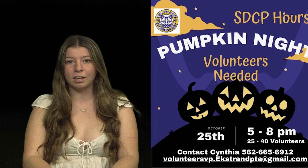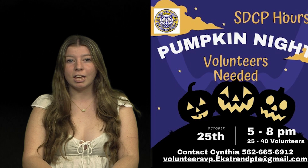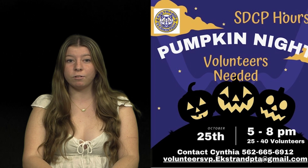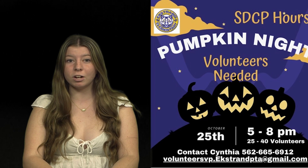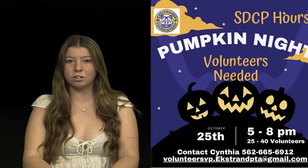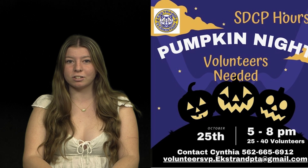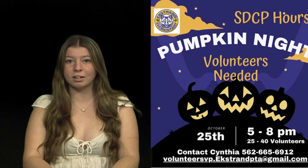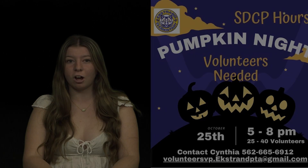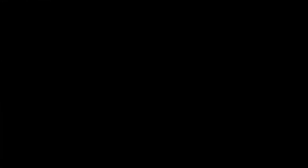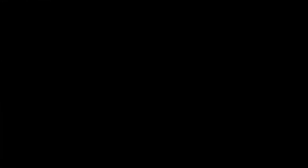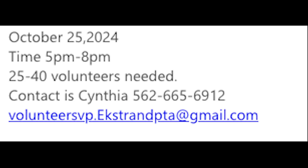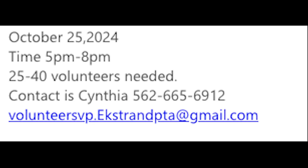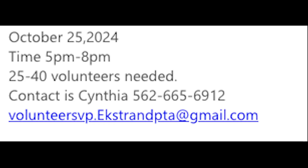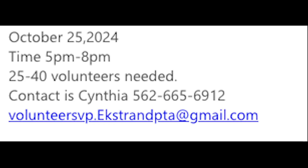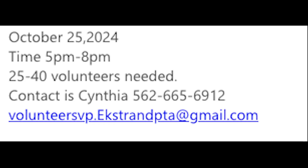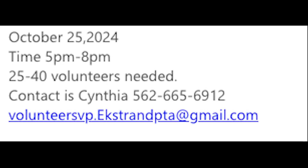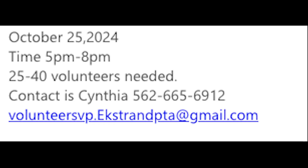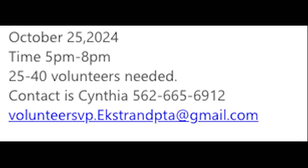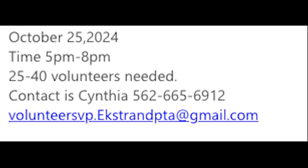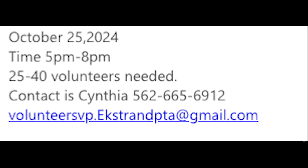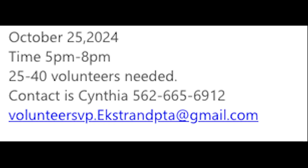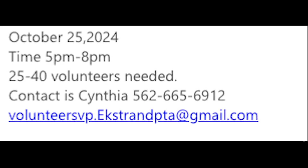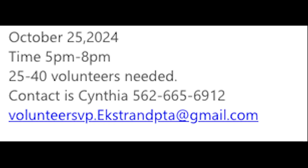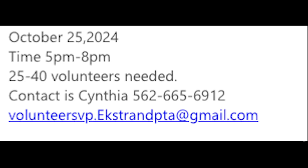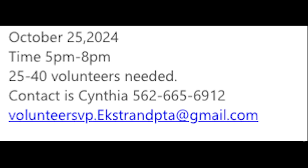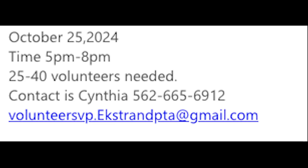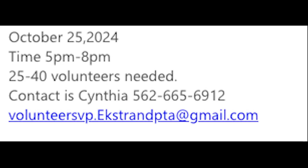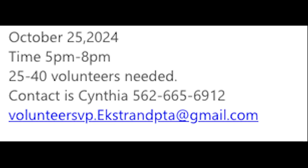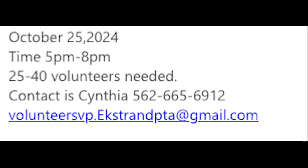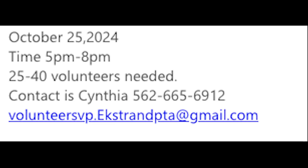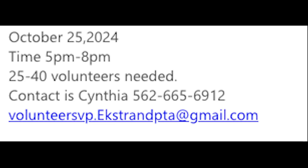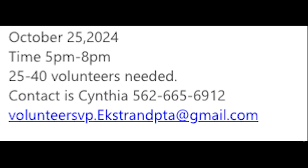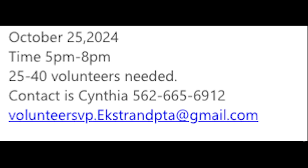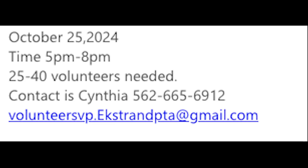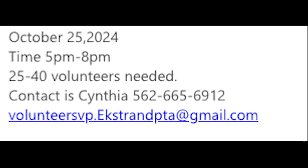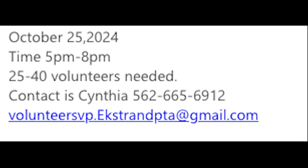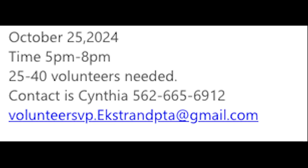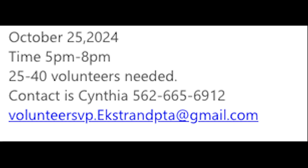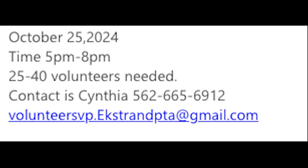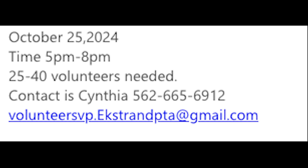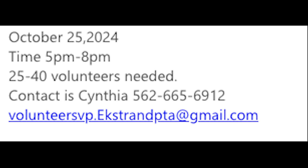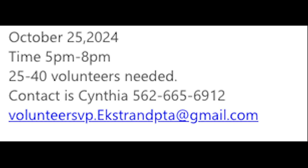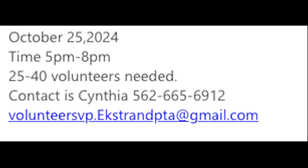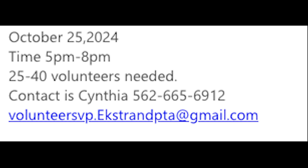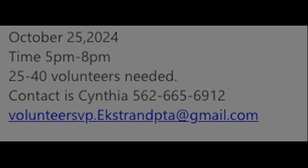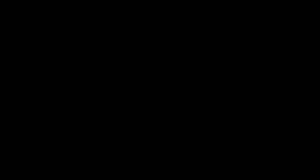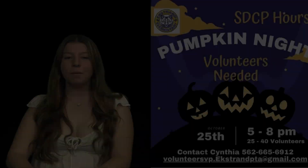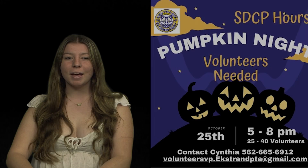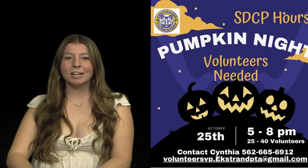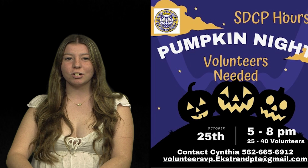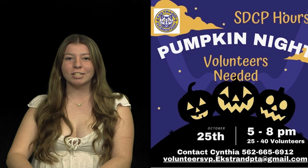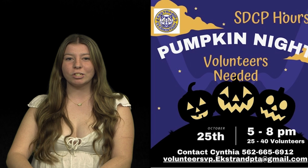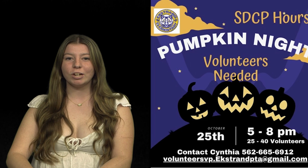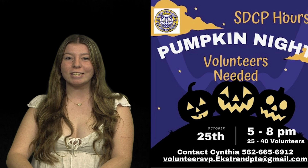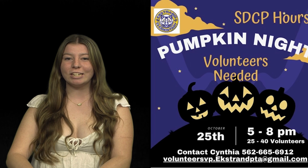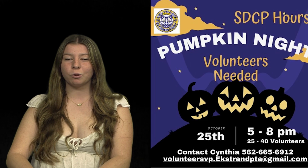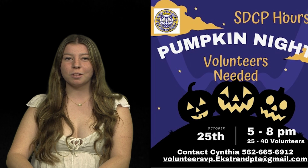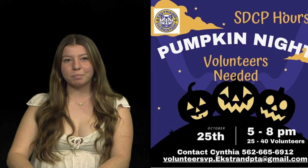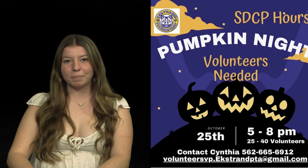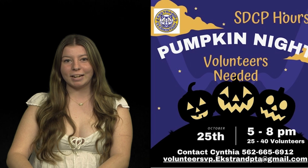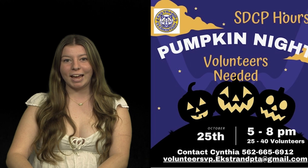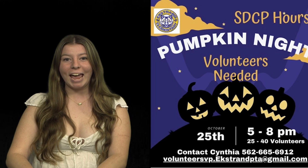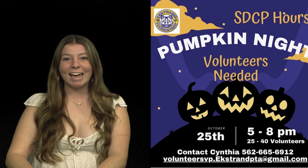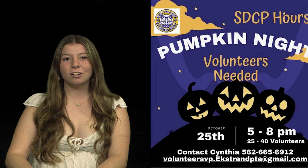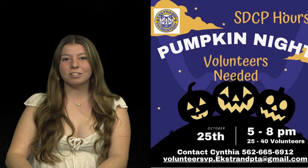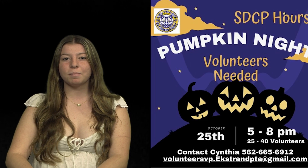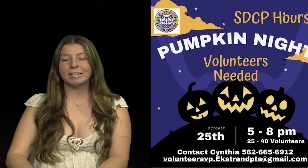volunteers. If you're interested, contact this email or phone number with your name, your grade, your school, and that you're interested in volunteering. Help Extron students enjoy